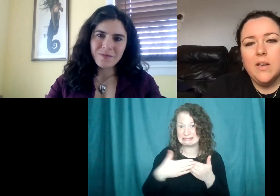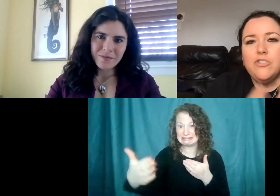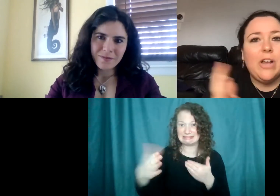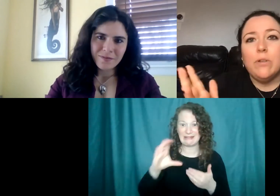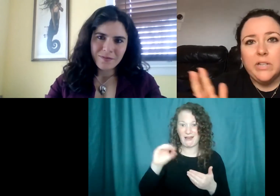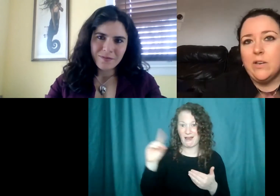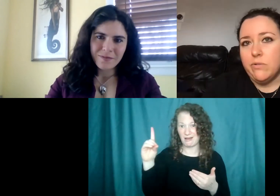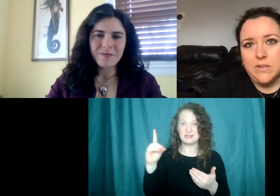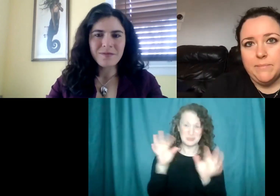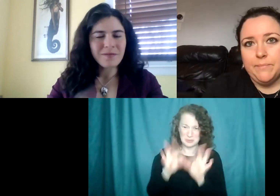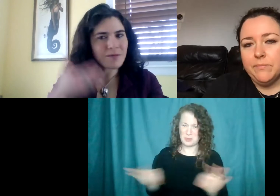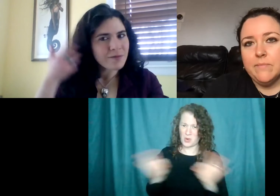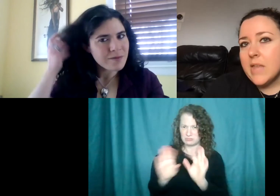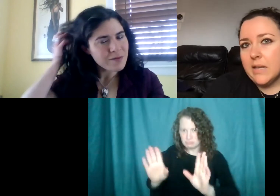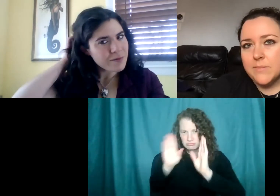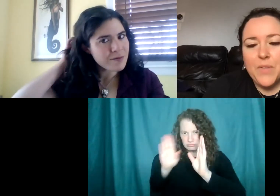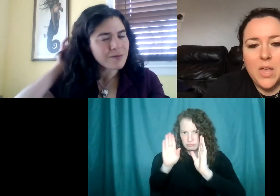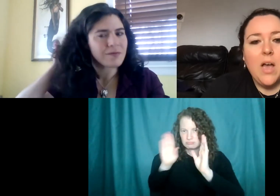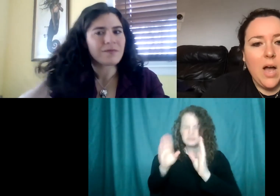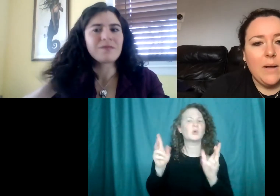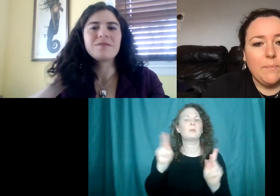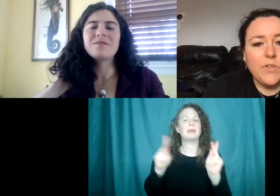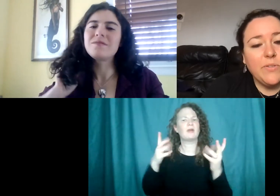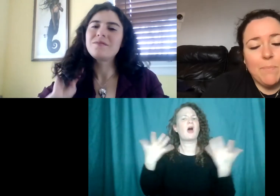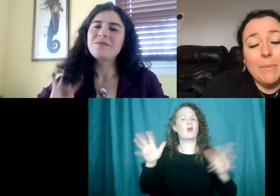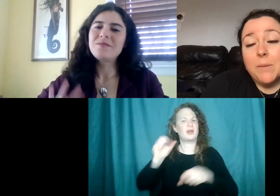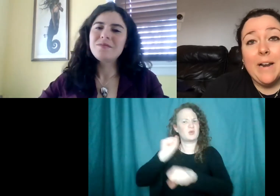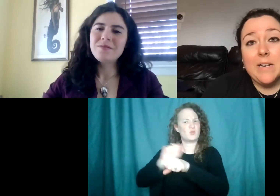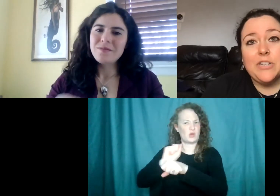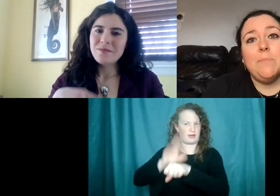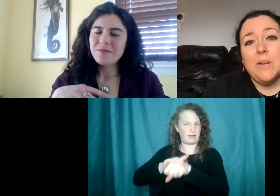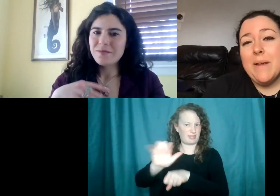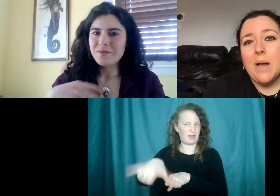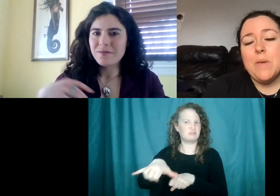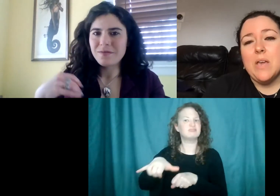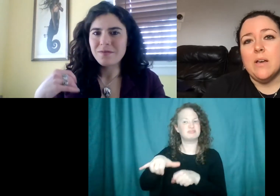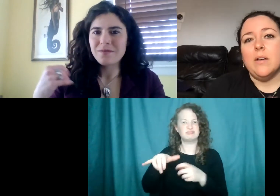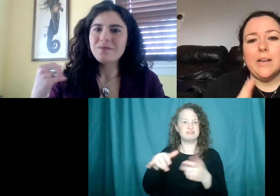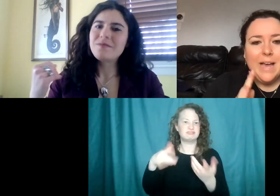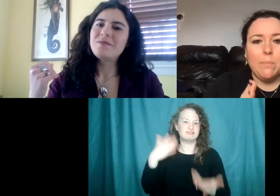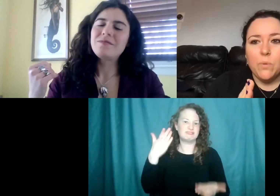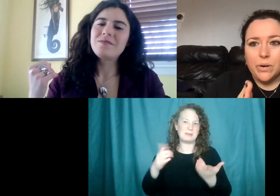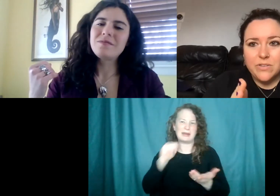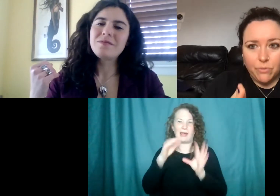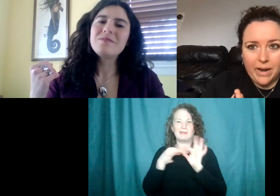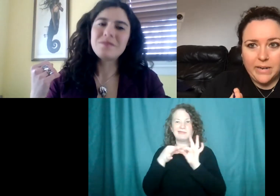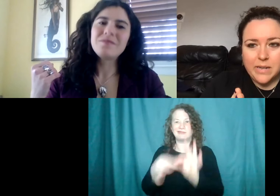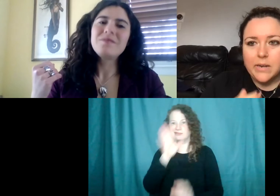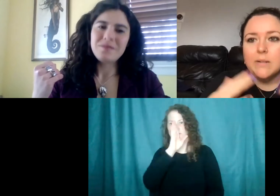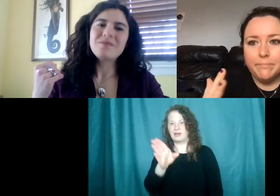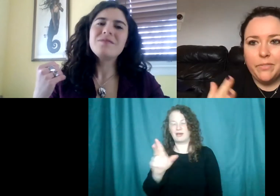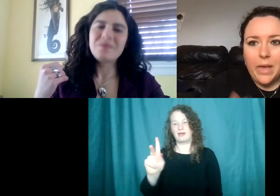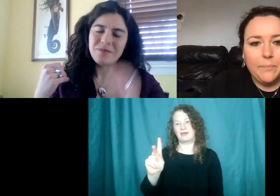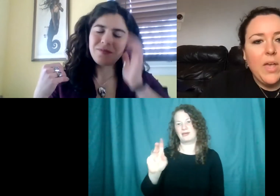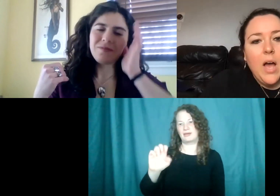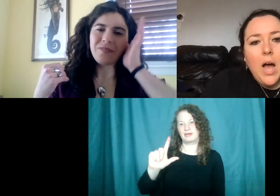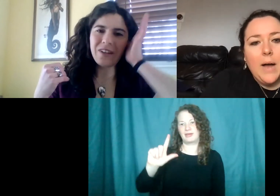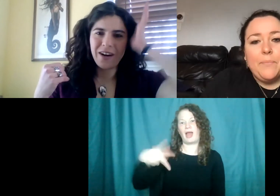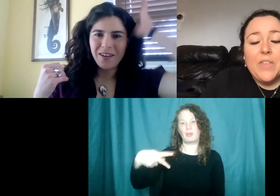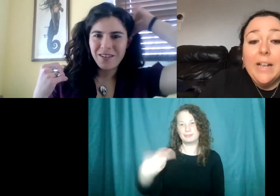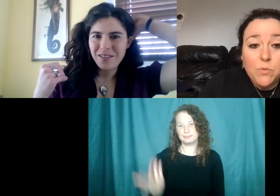like general ecosystem things. So people are paying attention, but it may not be a kelp forest directed